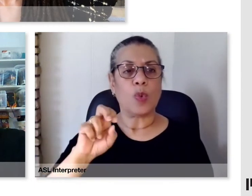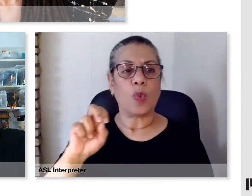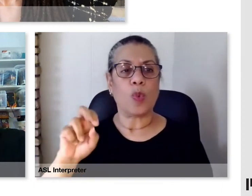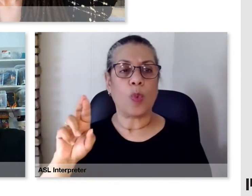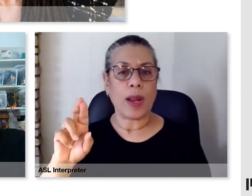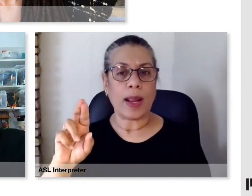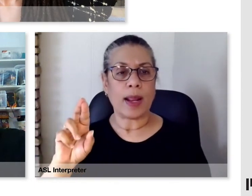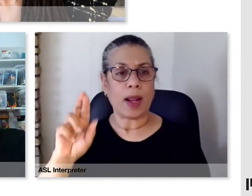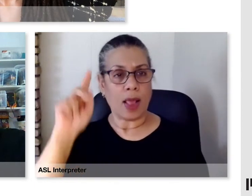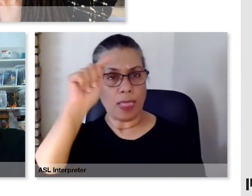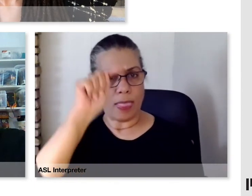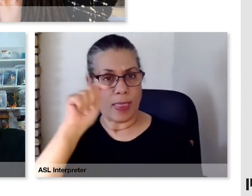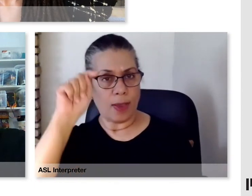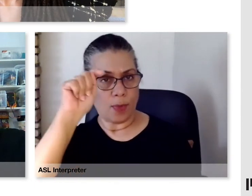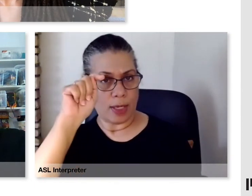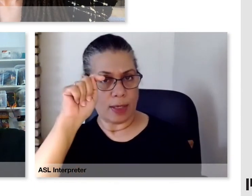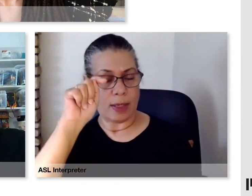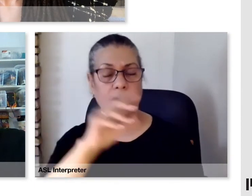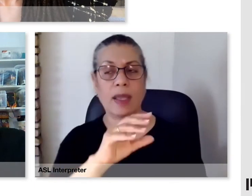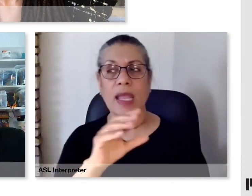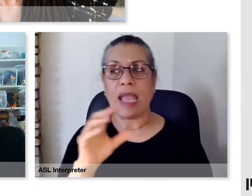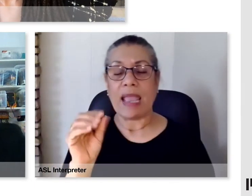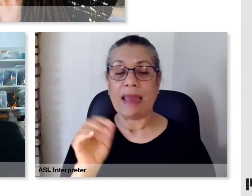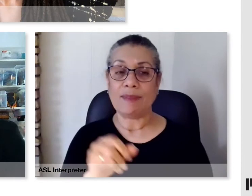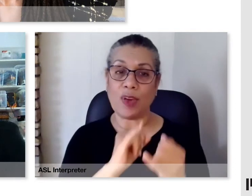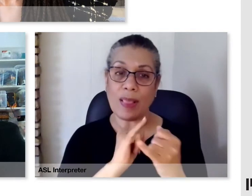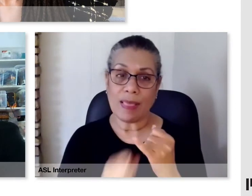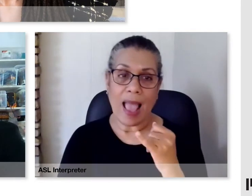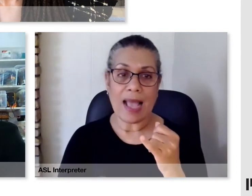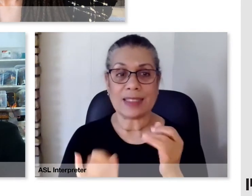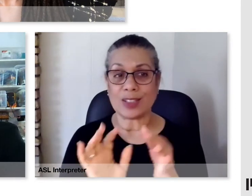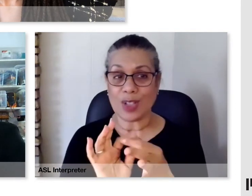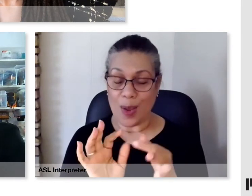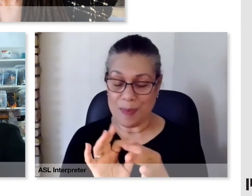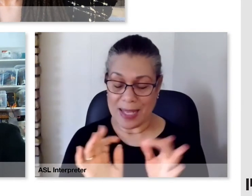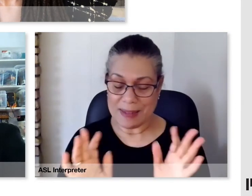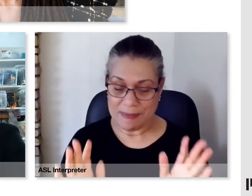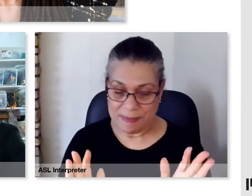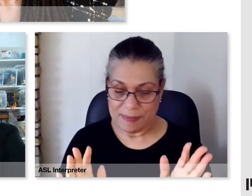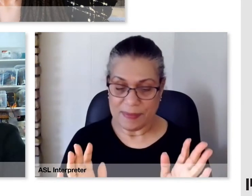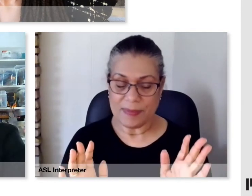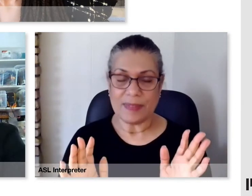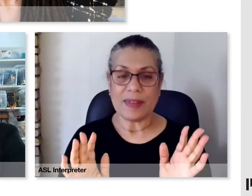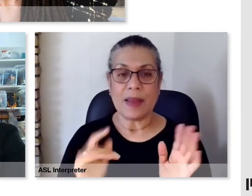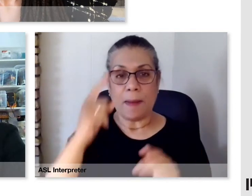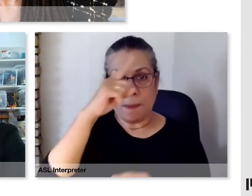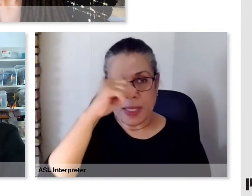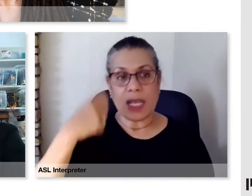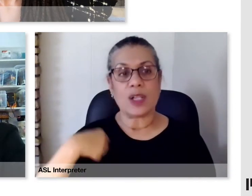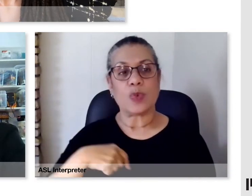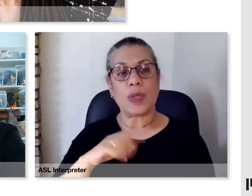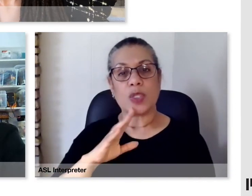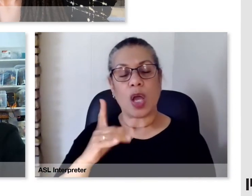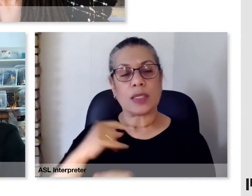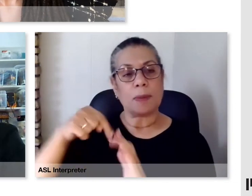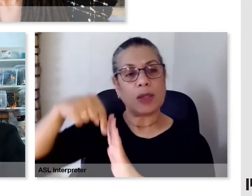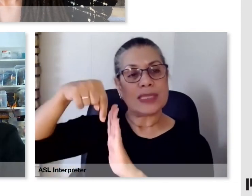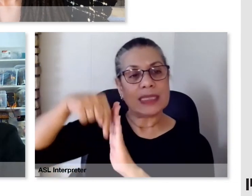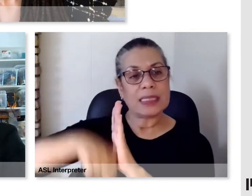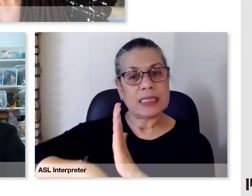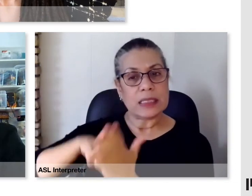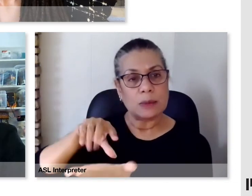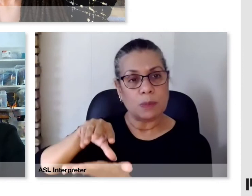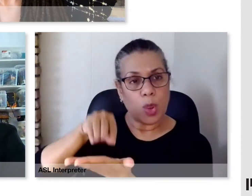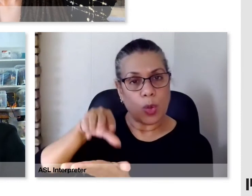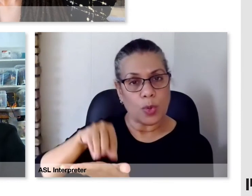differently. And then just as the final, you know, editorial remark on their question, you know, because we talk about deep learning, I mean, with deep